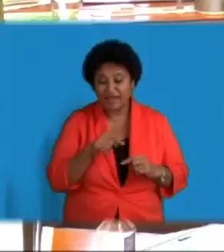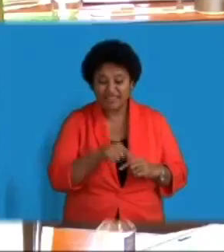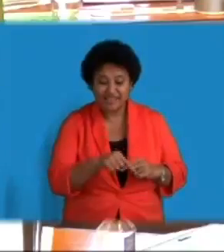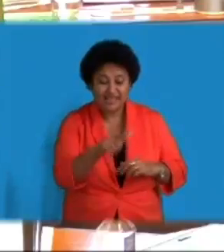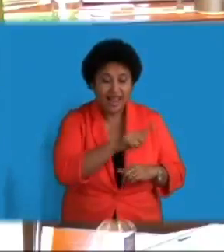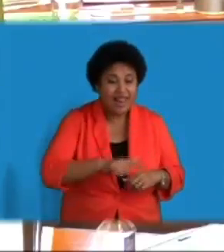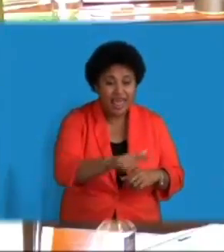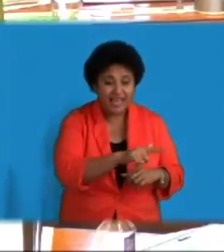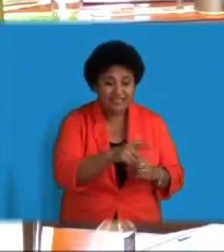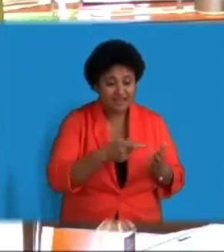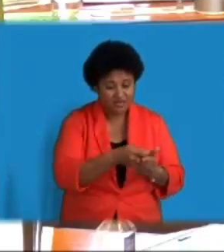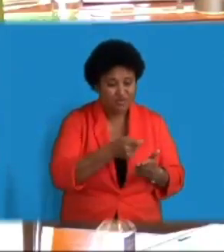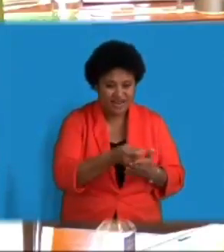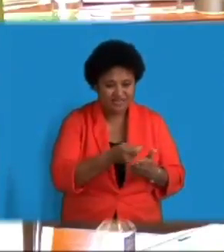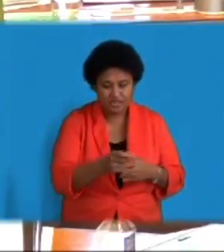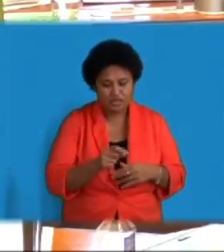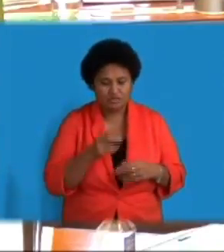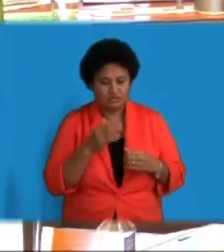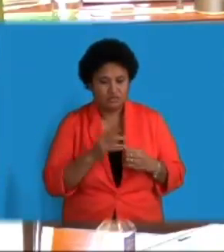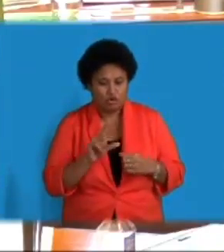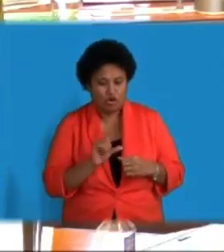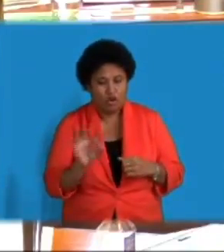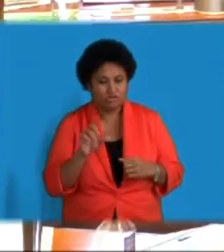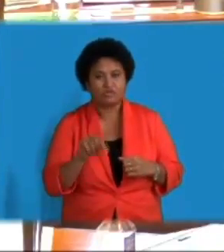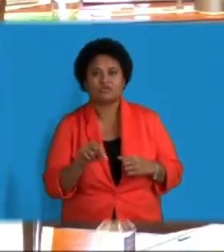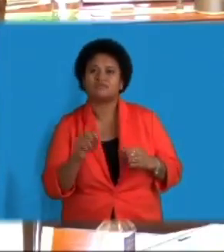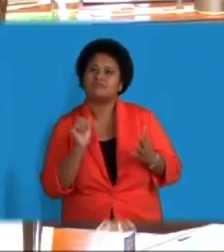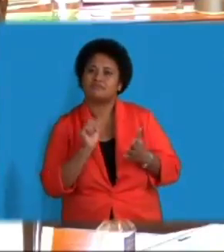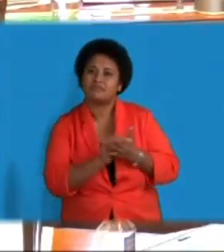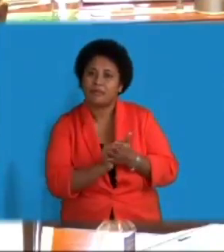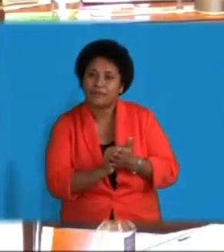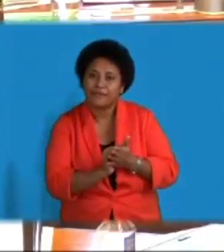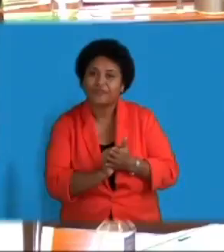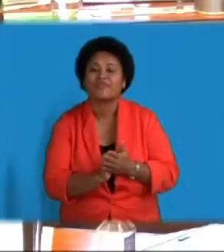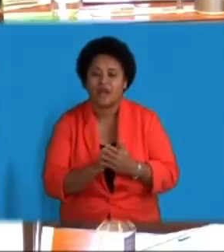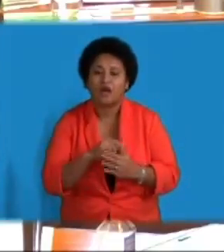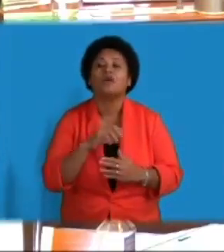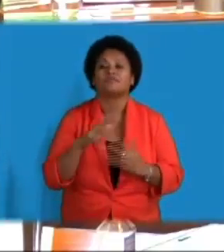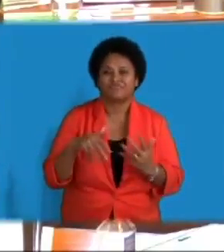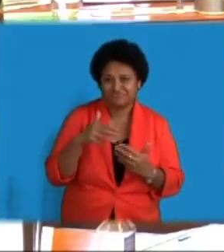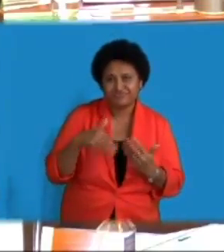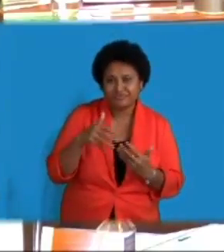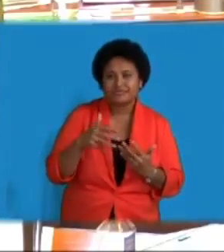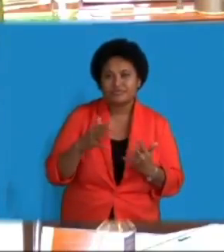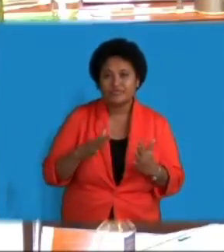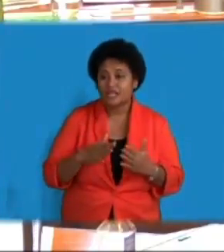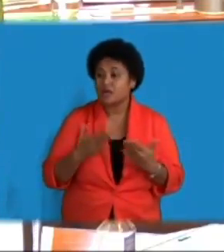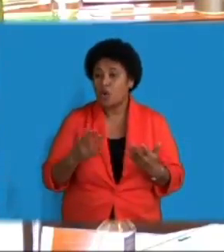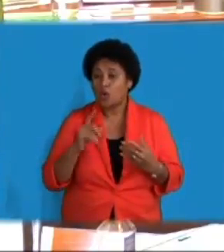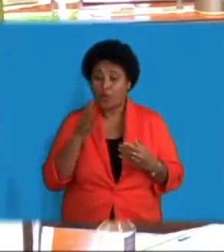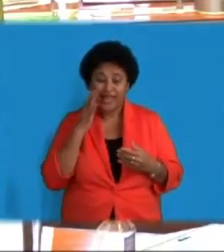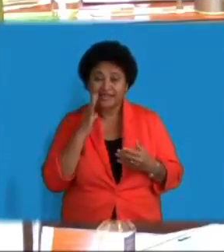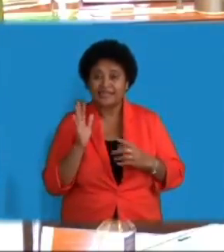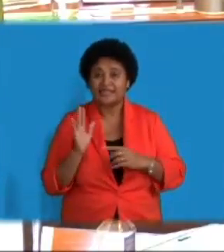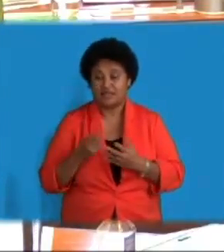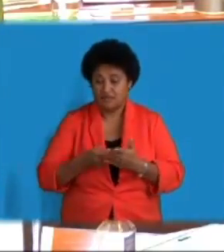not being done holistically. Madam Speaker, when such leases are issued, how long does the Ministry of Land